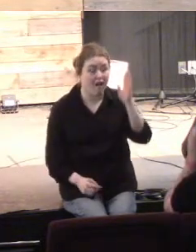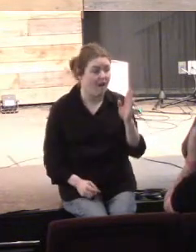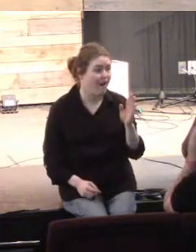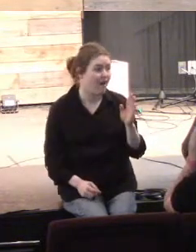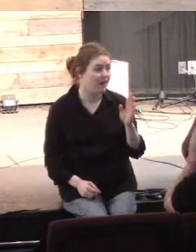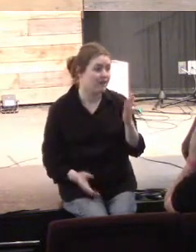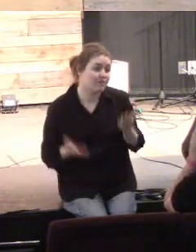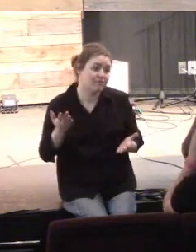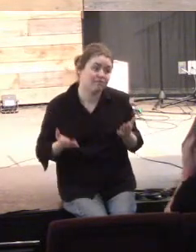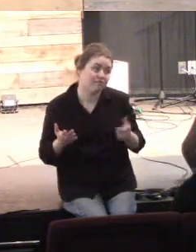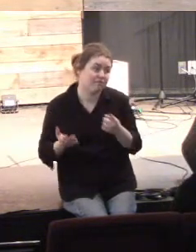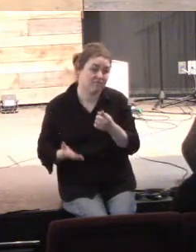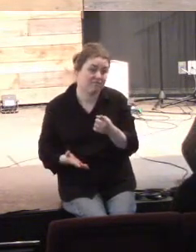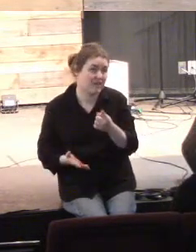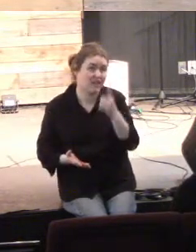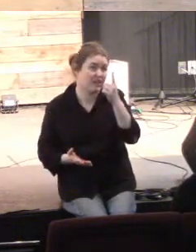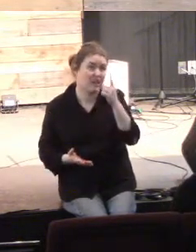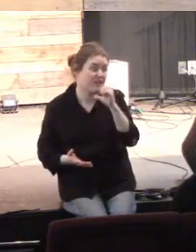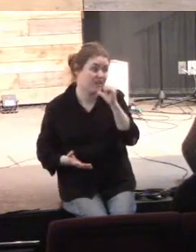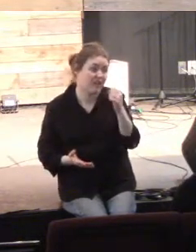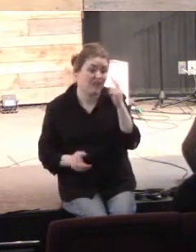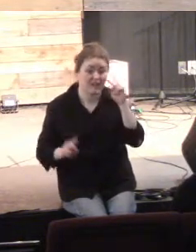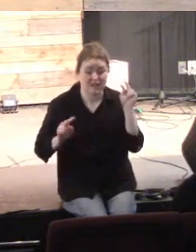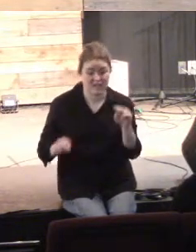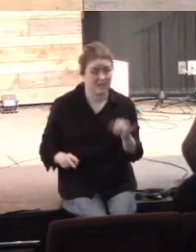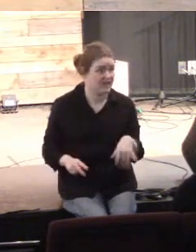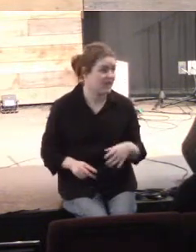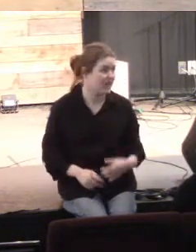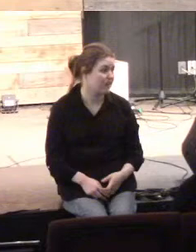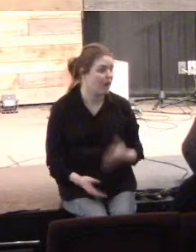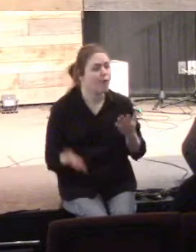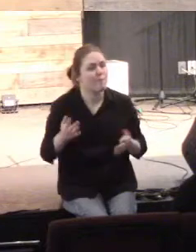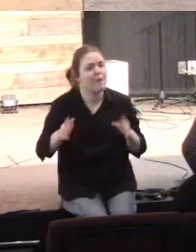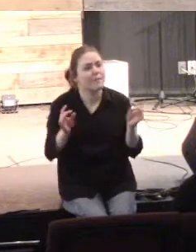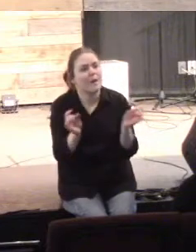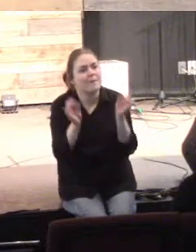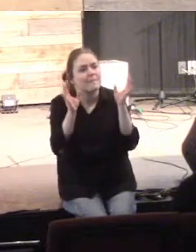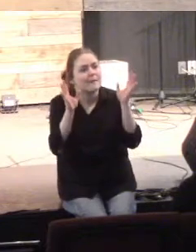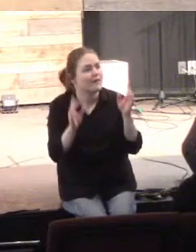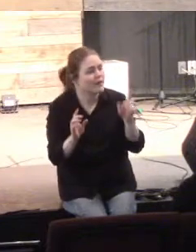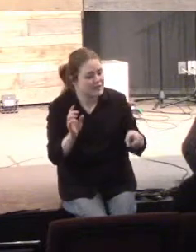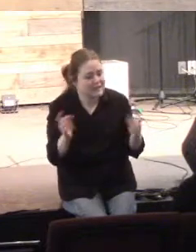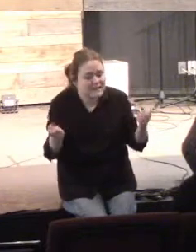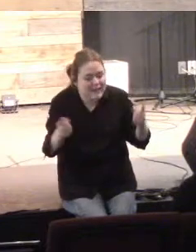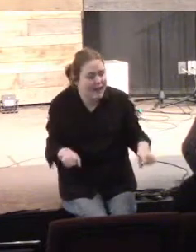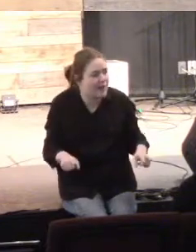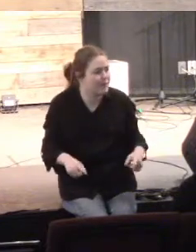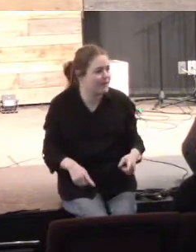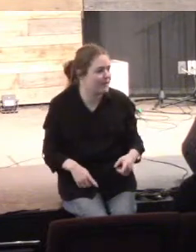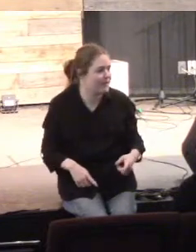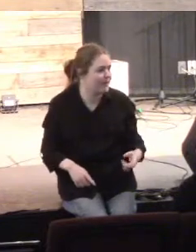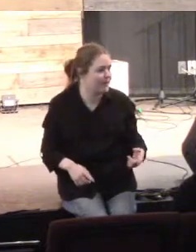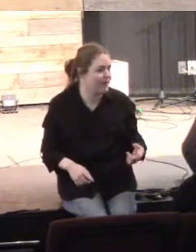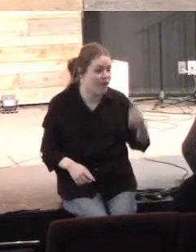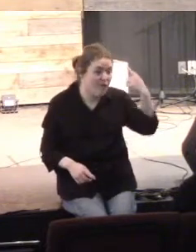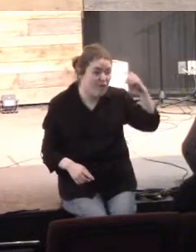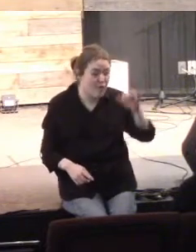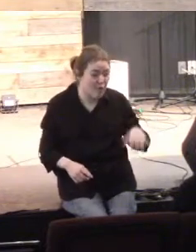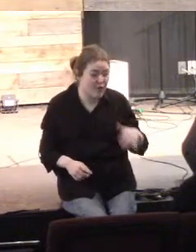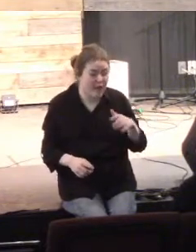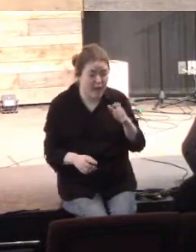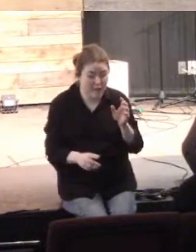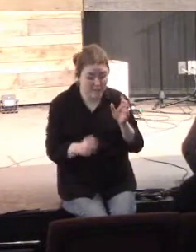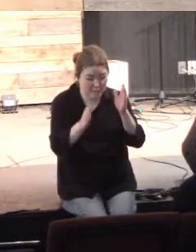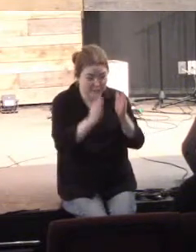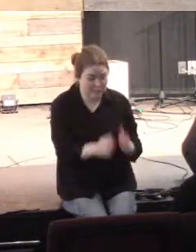maybe he doesn't see it that way. Maybe there's a miracle that needs to happen for the very person that you find the